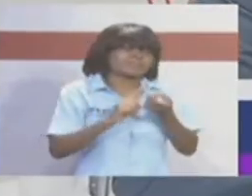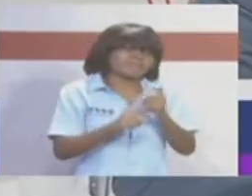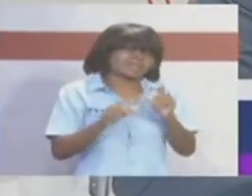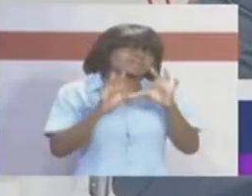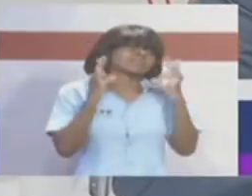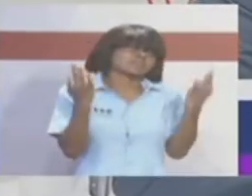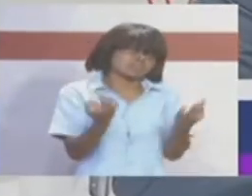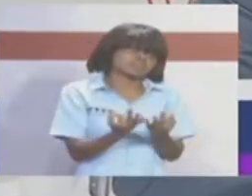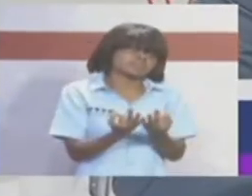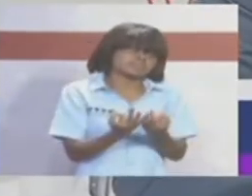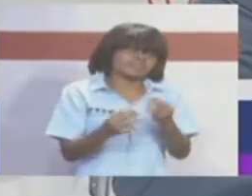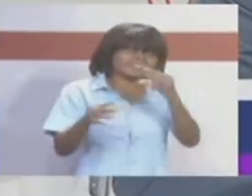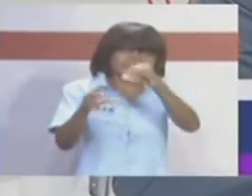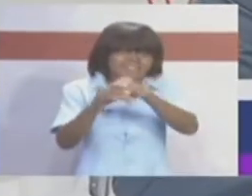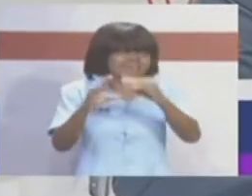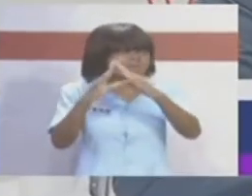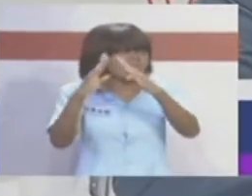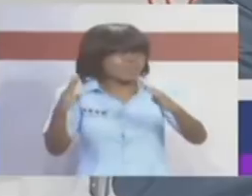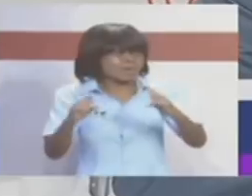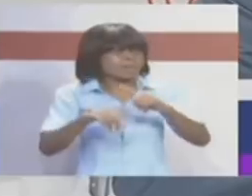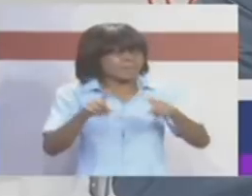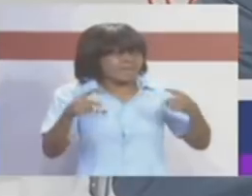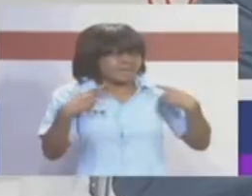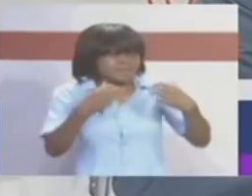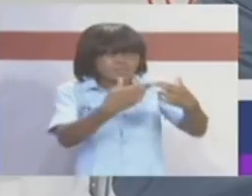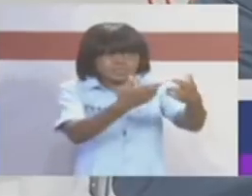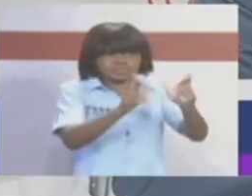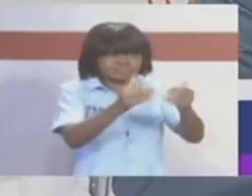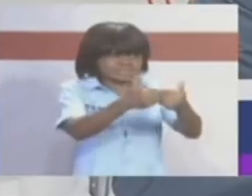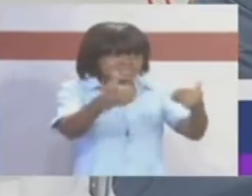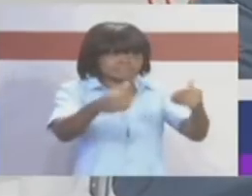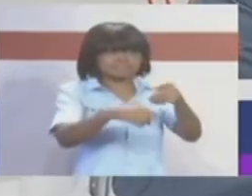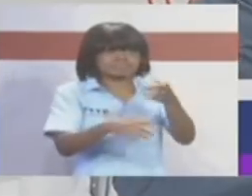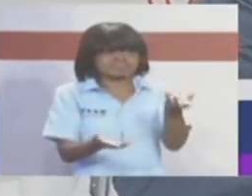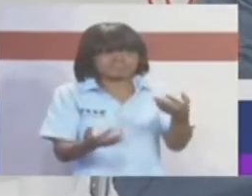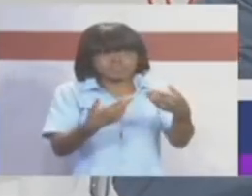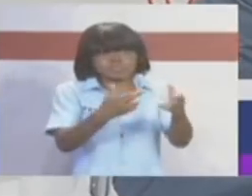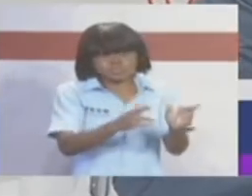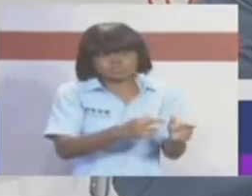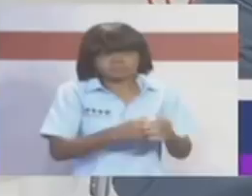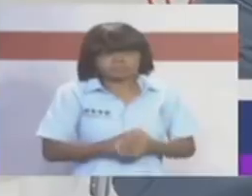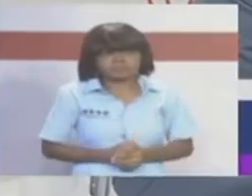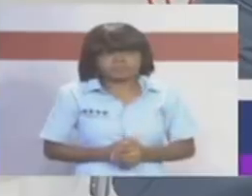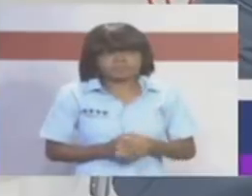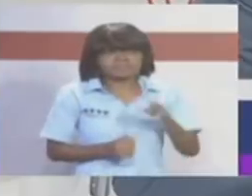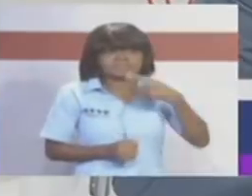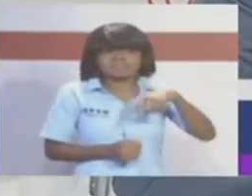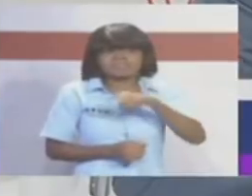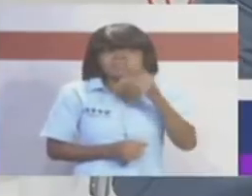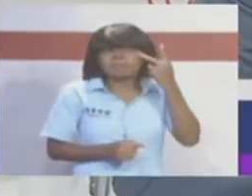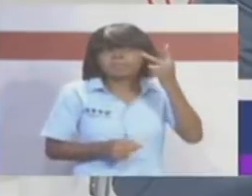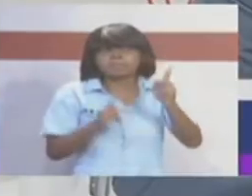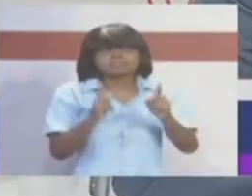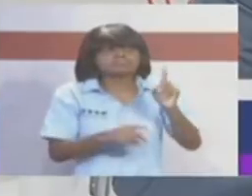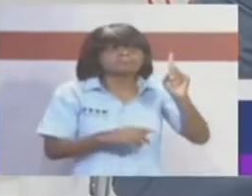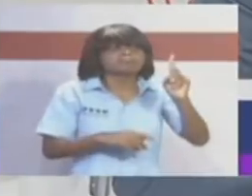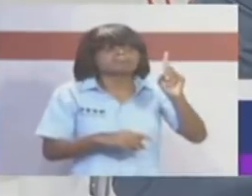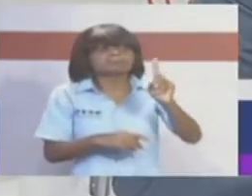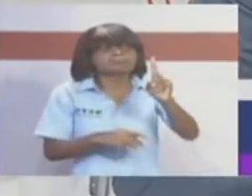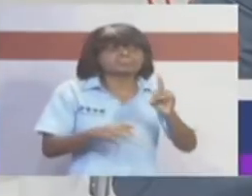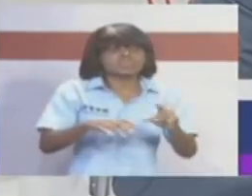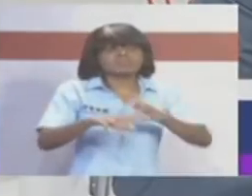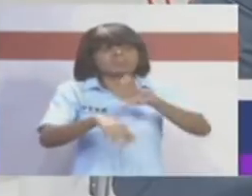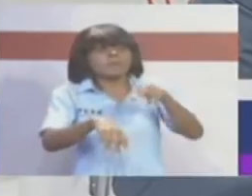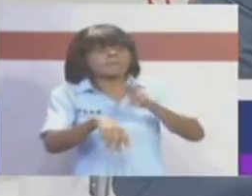is really just the general movement of individuals. People have been out and about doing their normal routine daily activities.